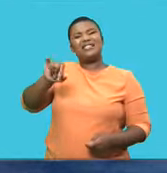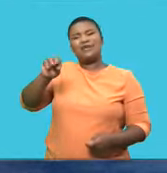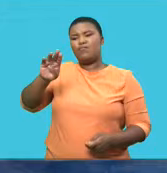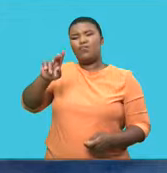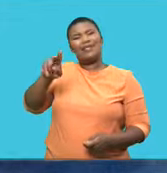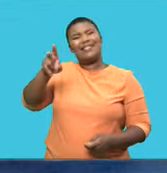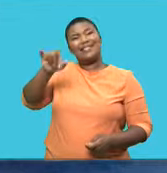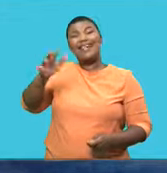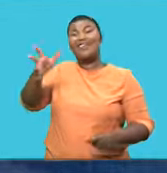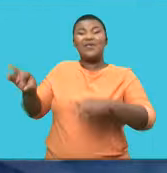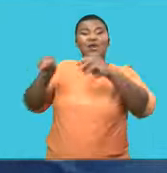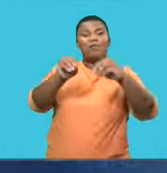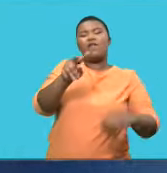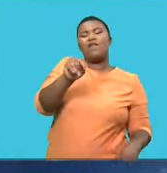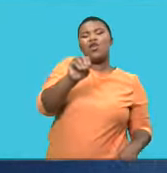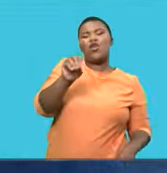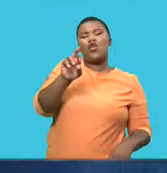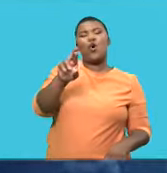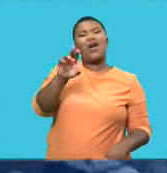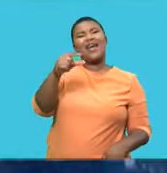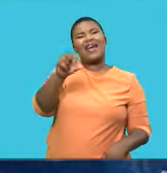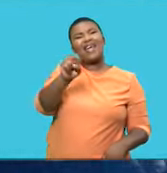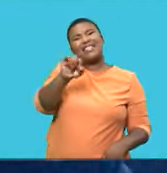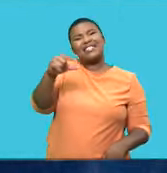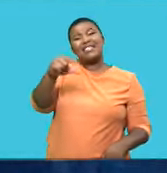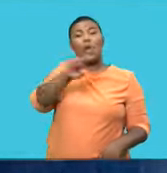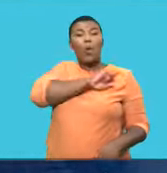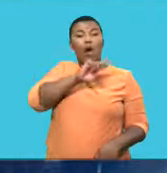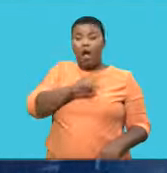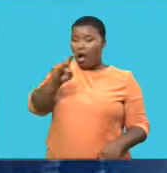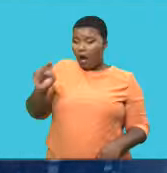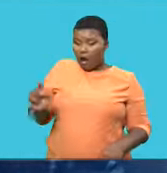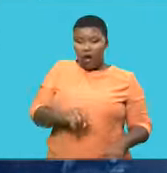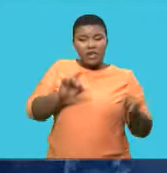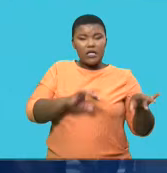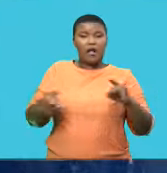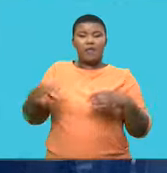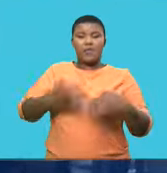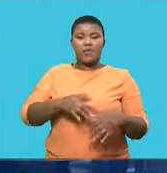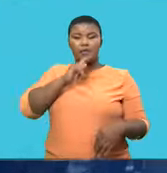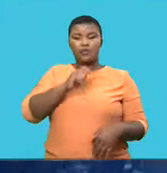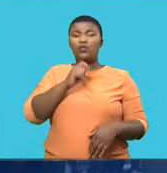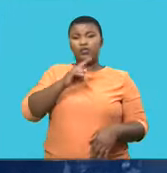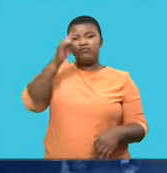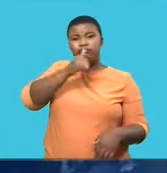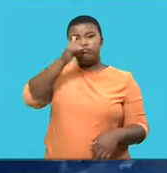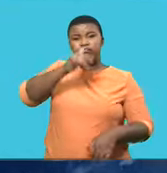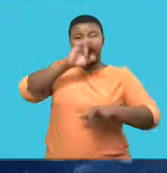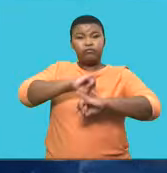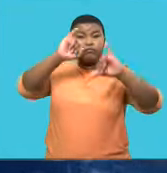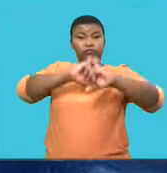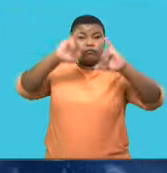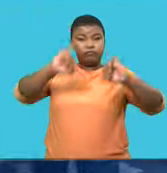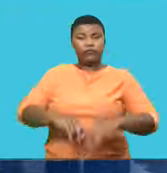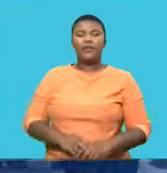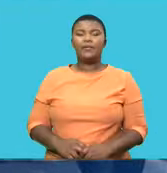abantu abahlali bakule ndawo abangabulali ubuthongo ngenxa yobugebengu ke nodlame oluqhubekayo lapha naba kuvezwa ukuthi okwamaqembu